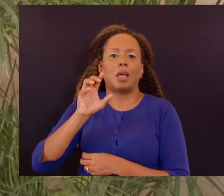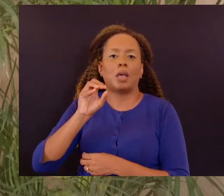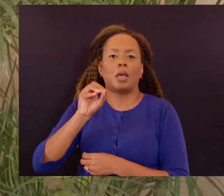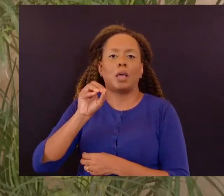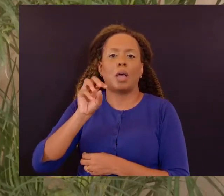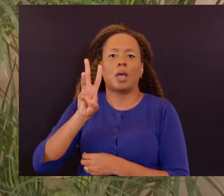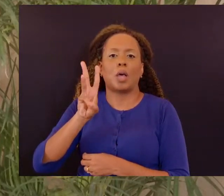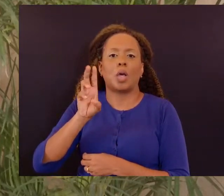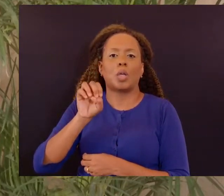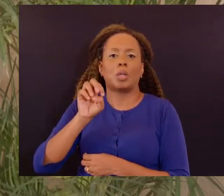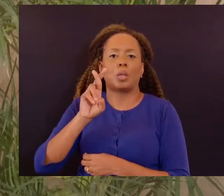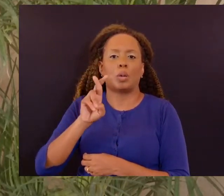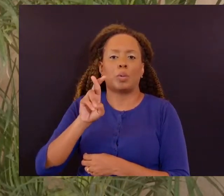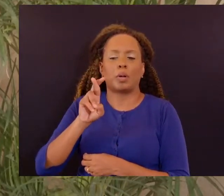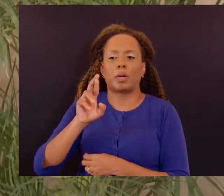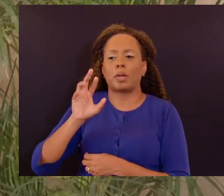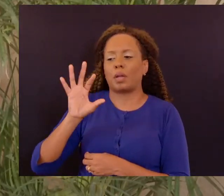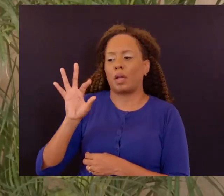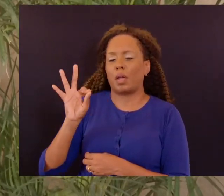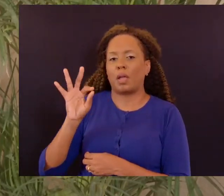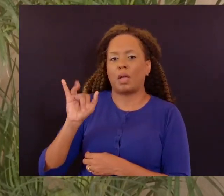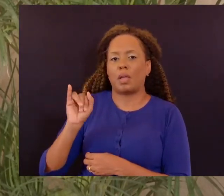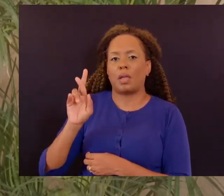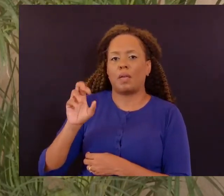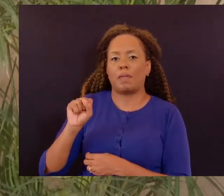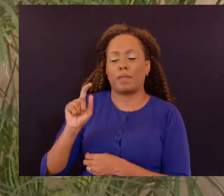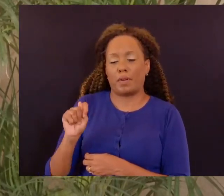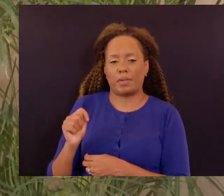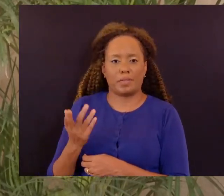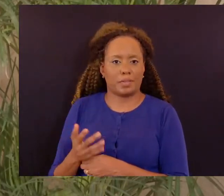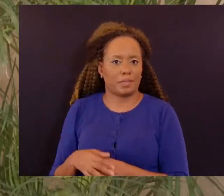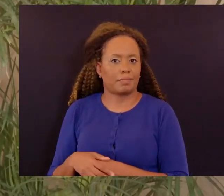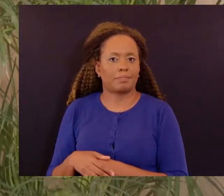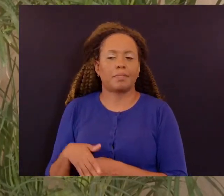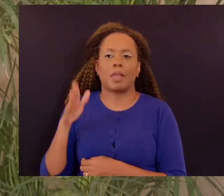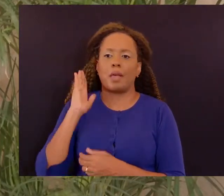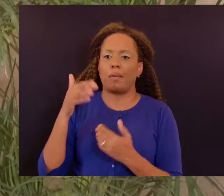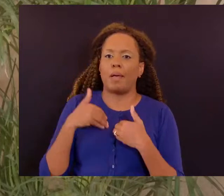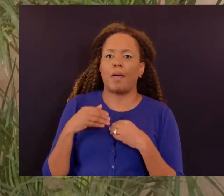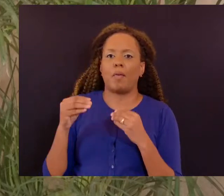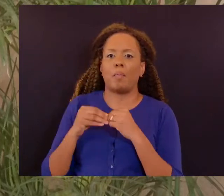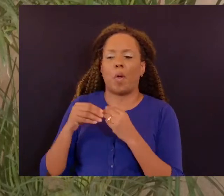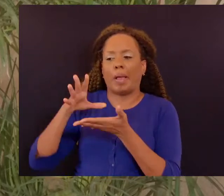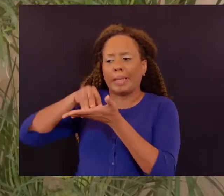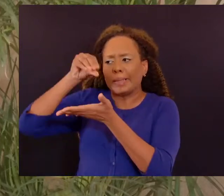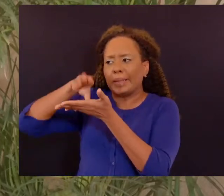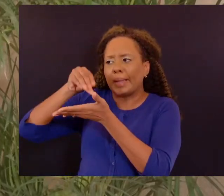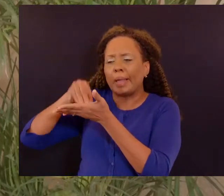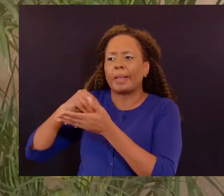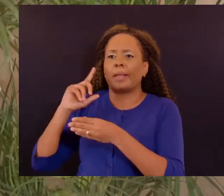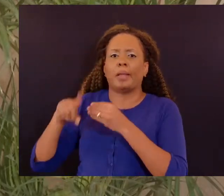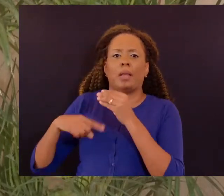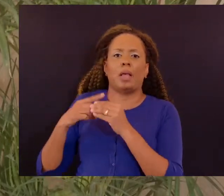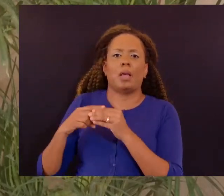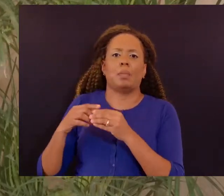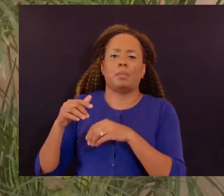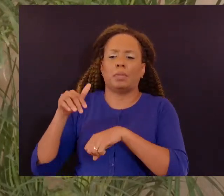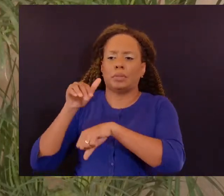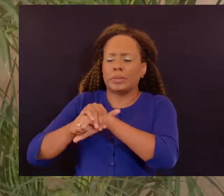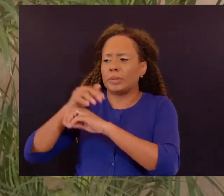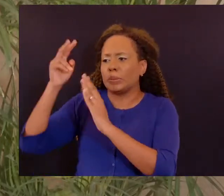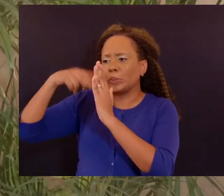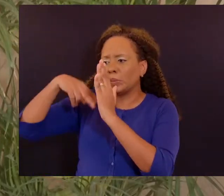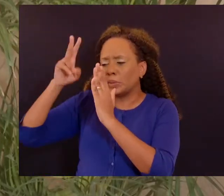given specific interventions in literacy and numeracy so that we try to bring them back